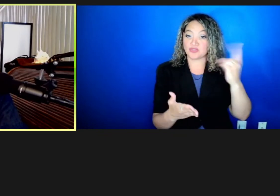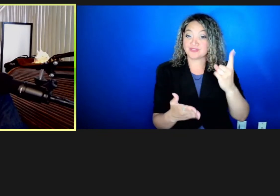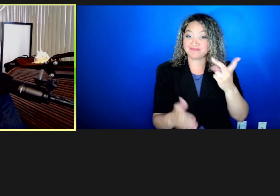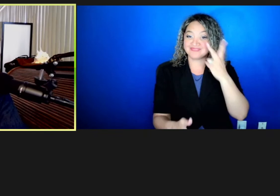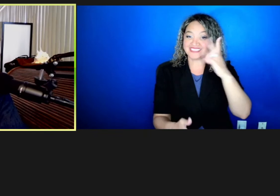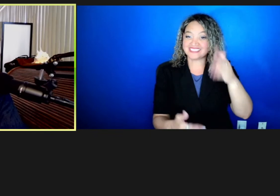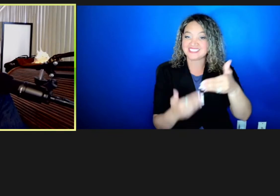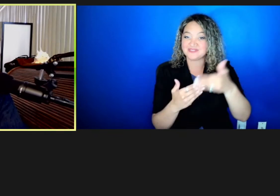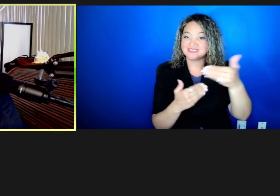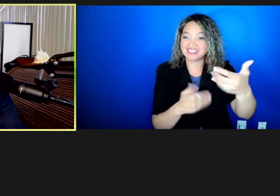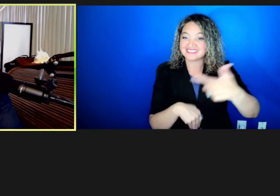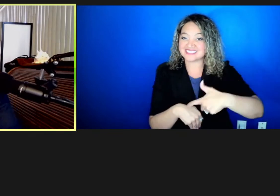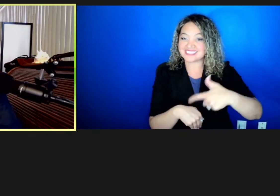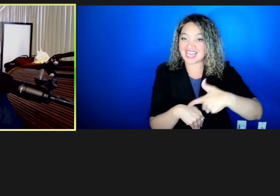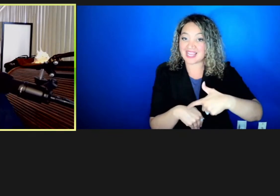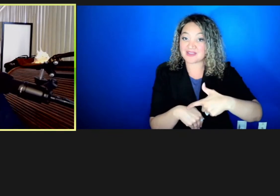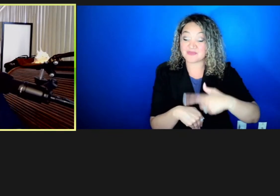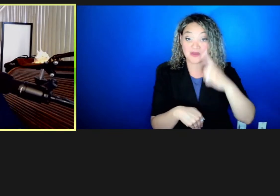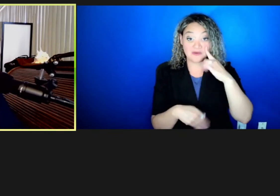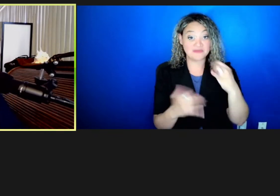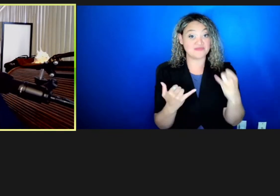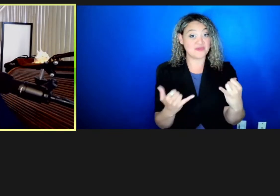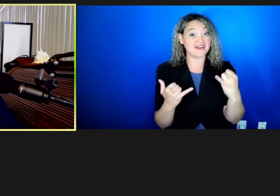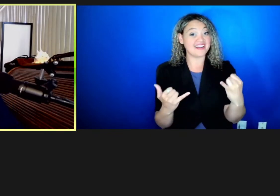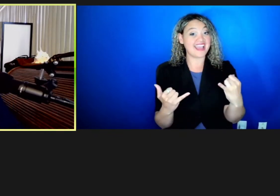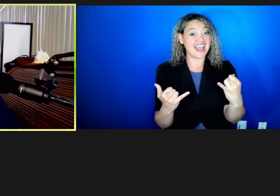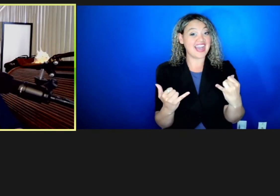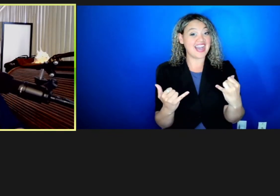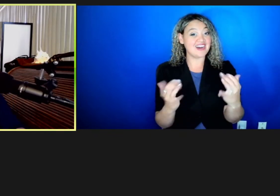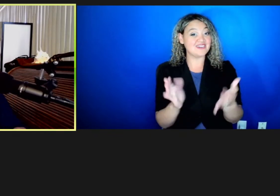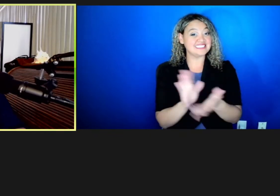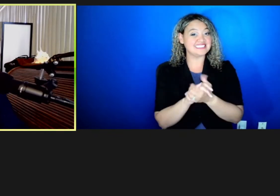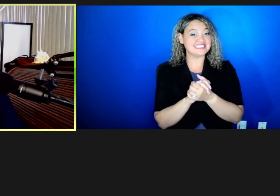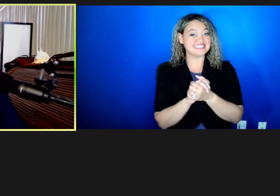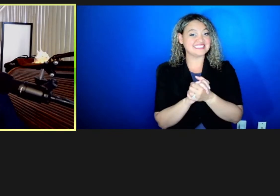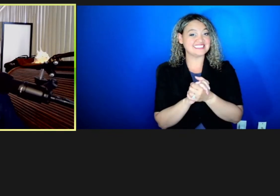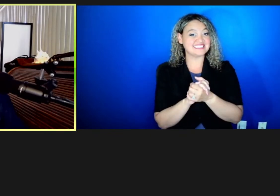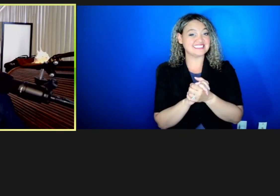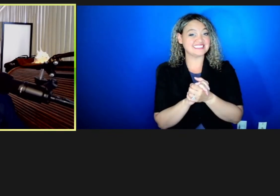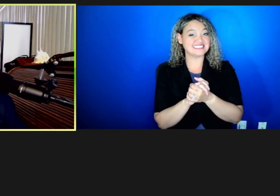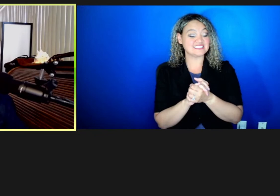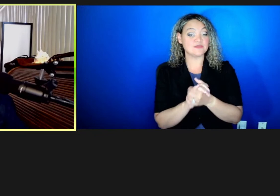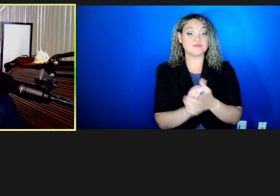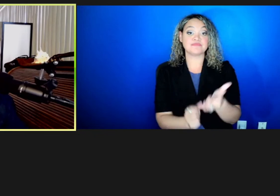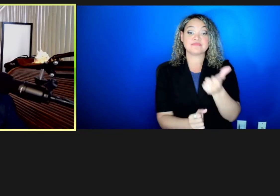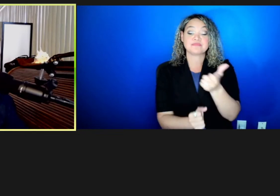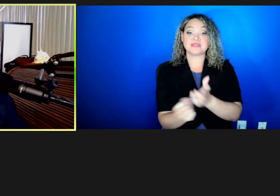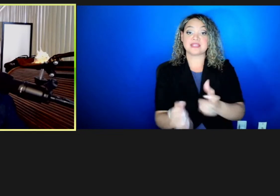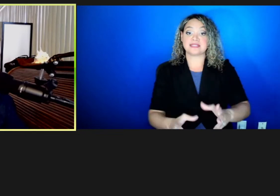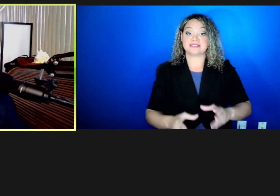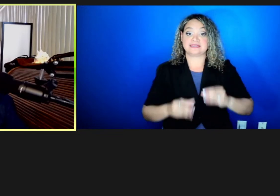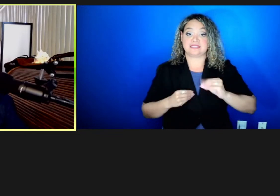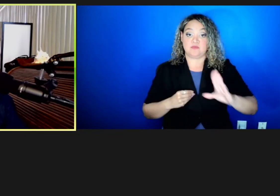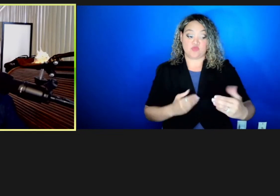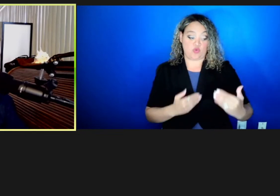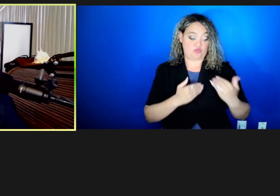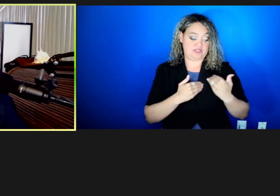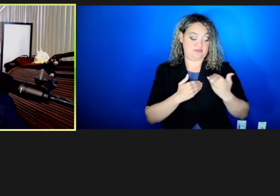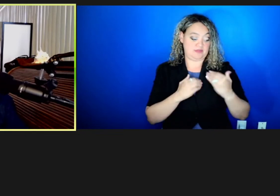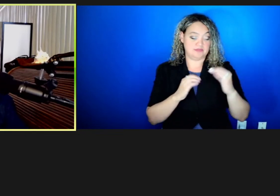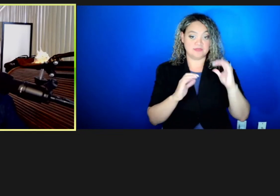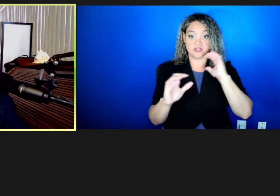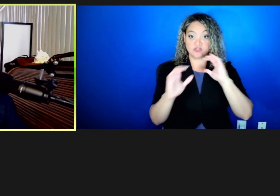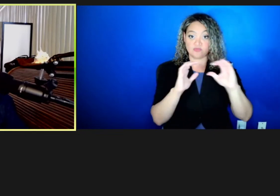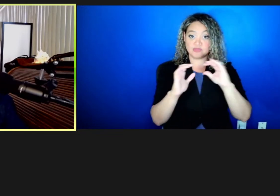then. But for now, if we each take our responsibility to communicate